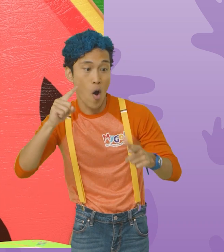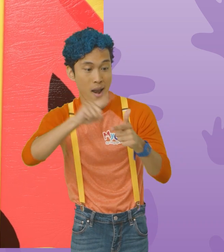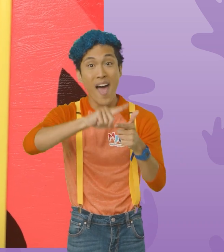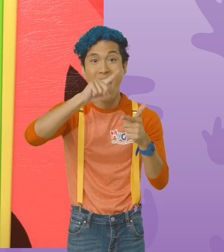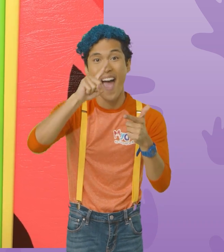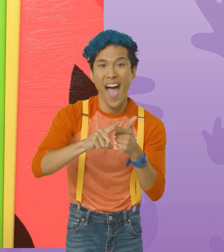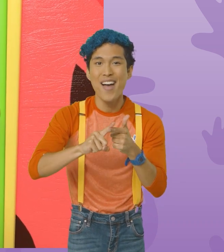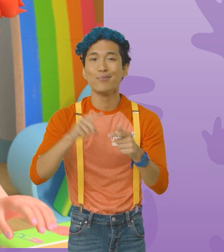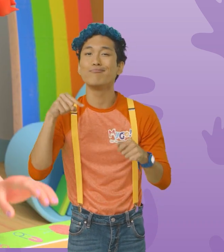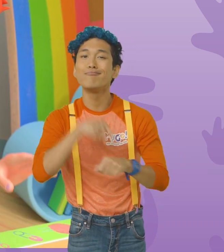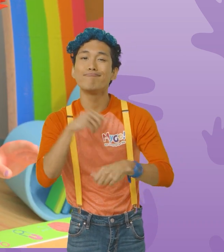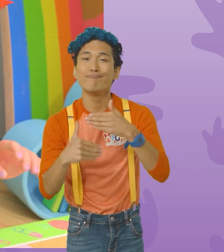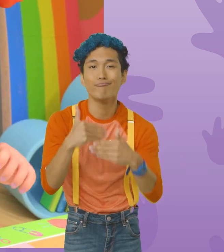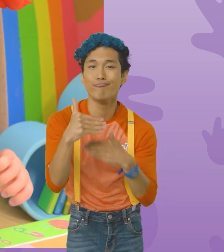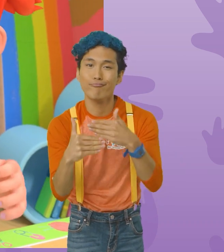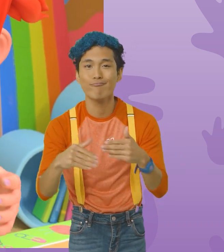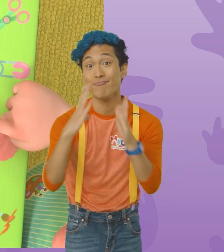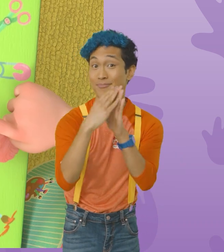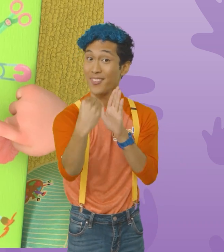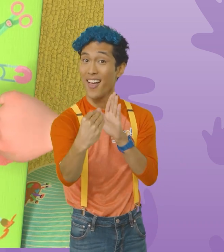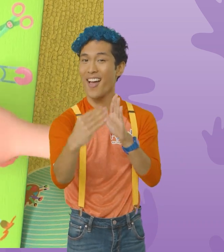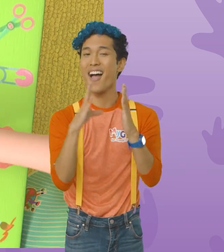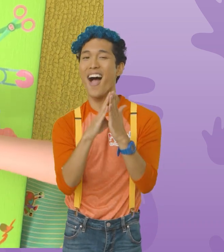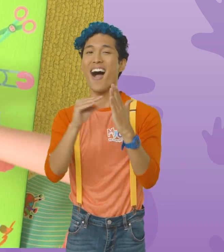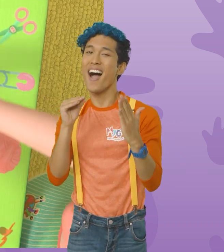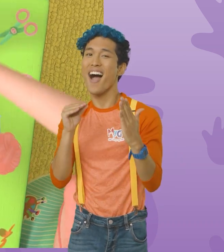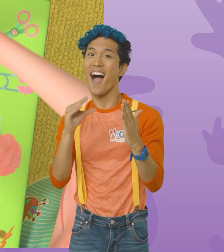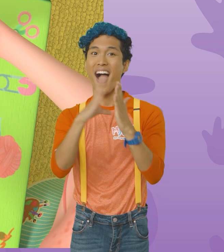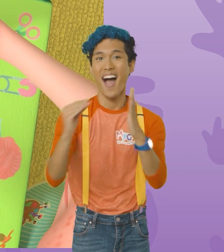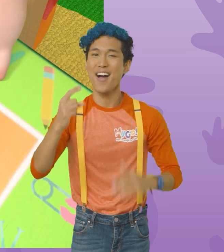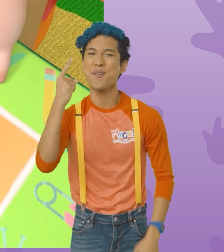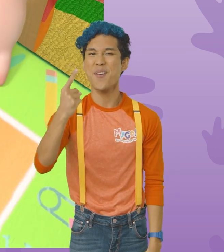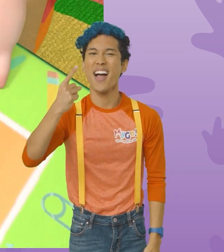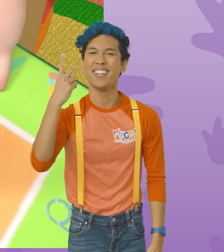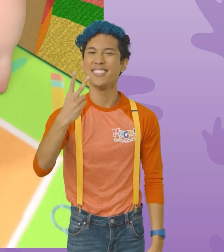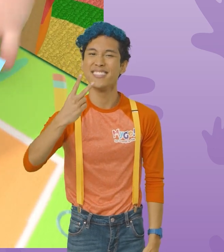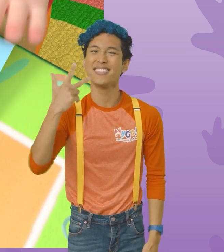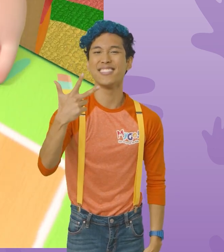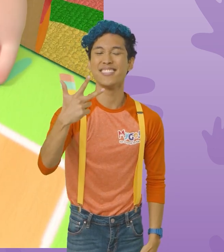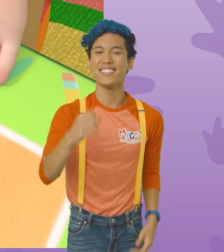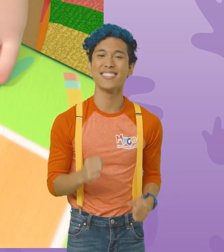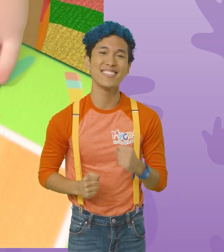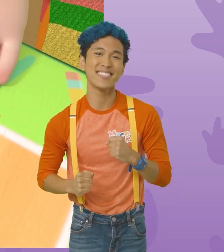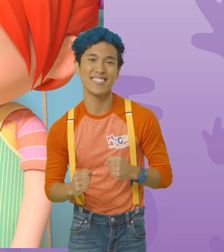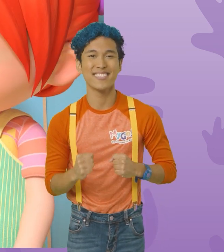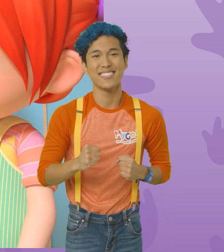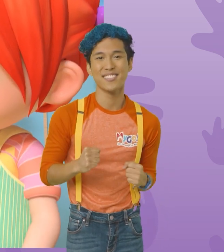Ready for the next step, time to move along. Coco-you, coco-me, Coco 1, 2,